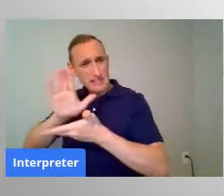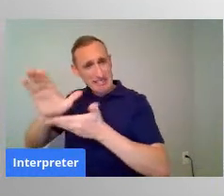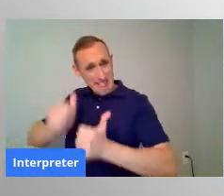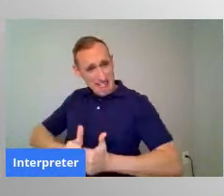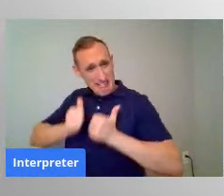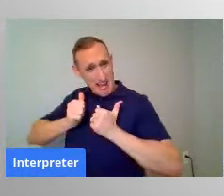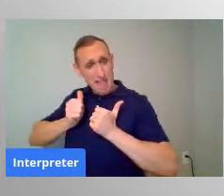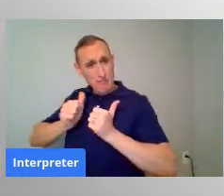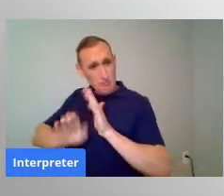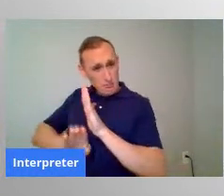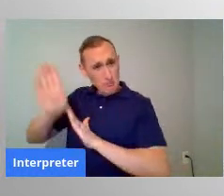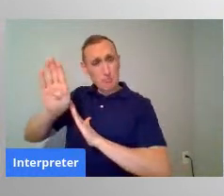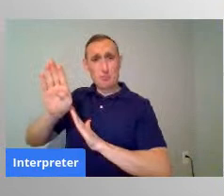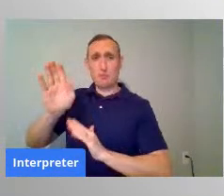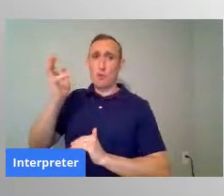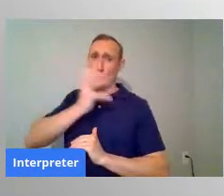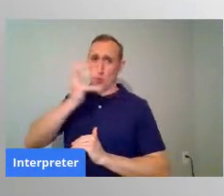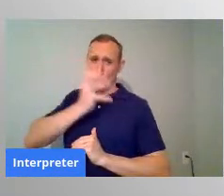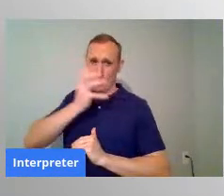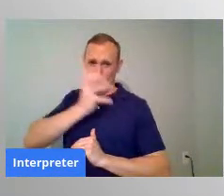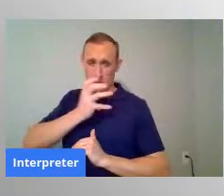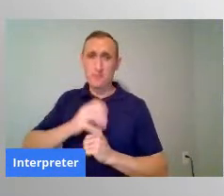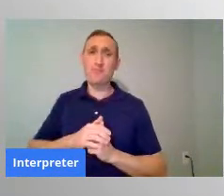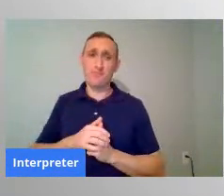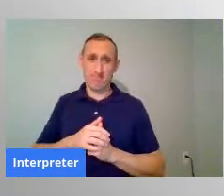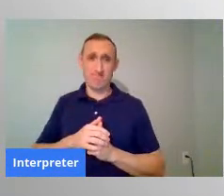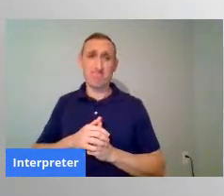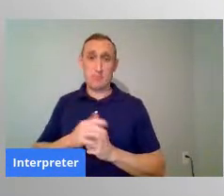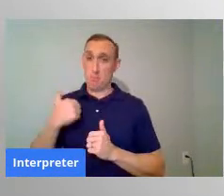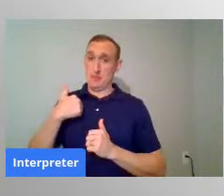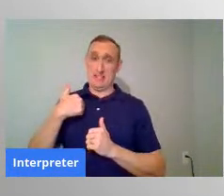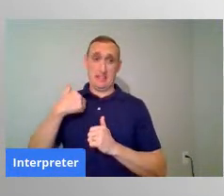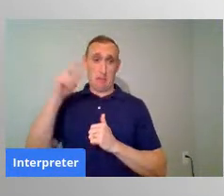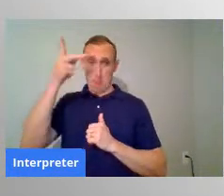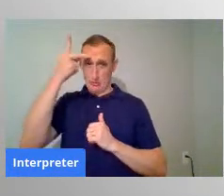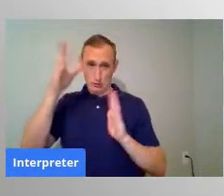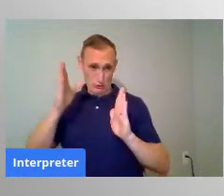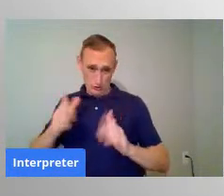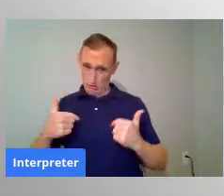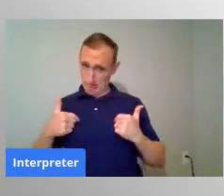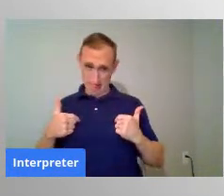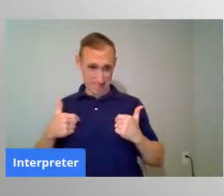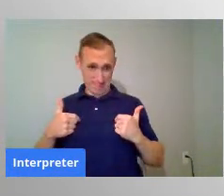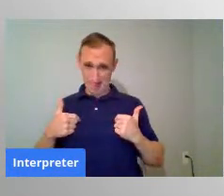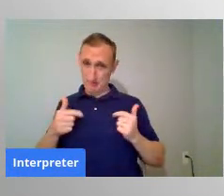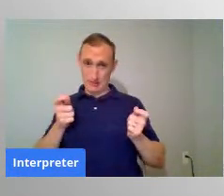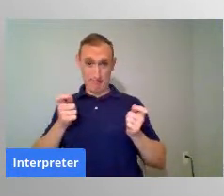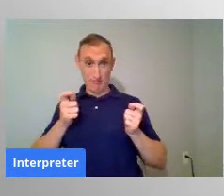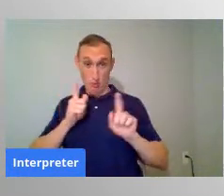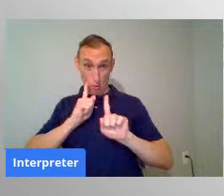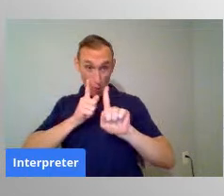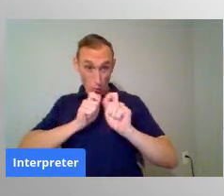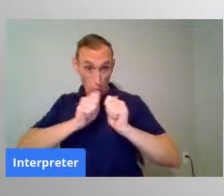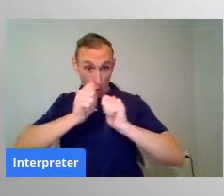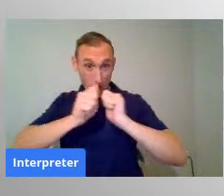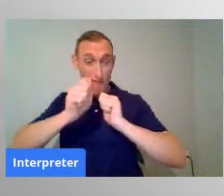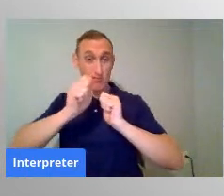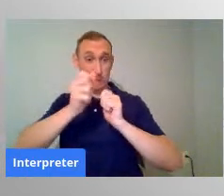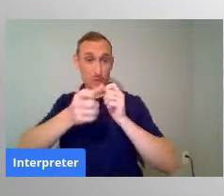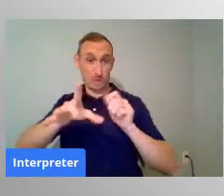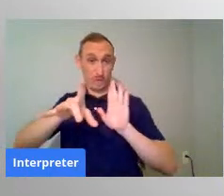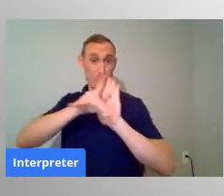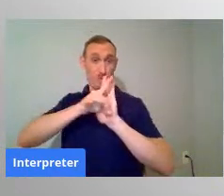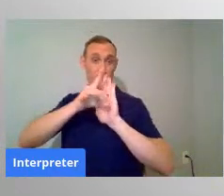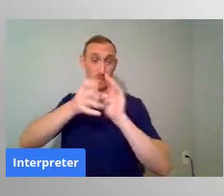we get distracted. Again, I told you all, I'm not a politician. I don't run for office. We get caught up in political